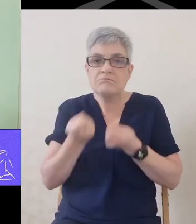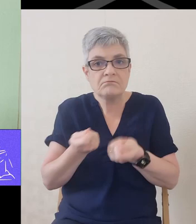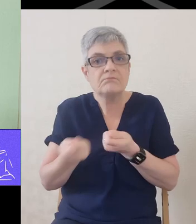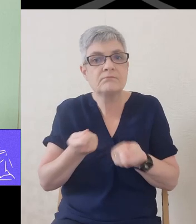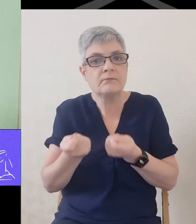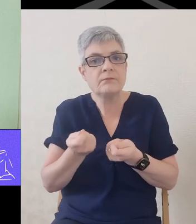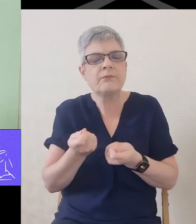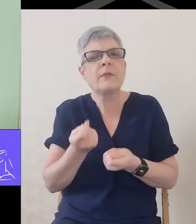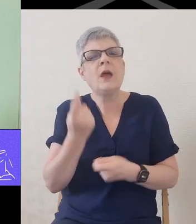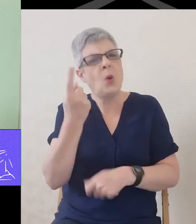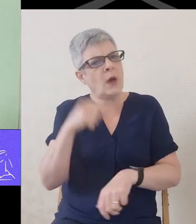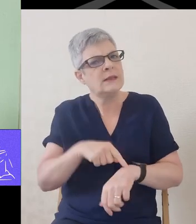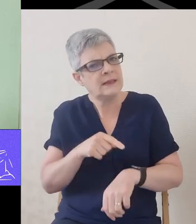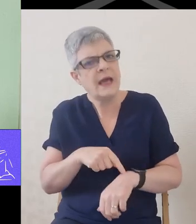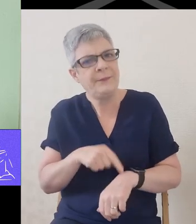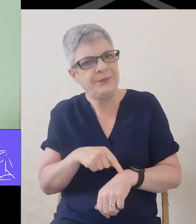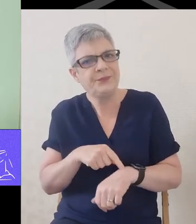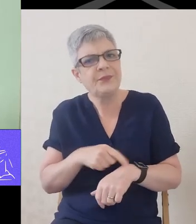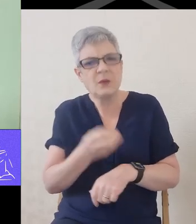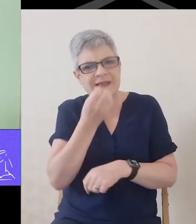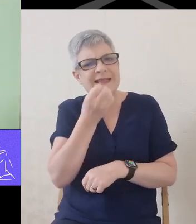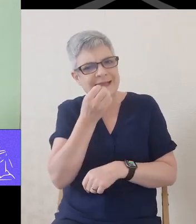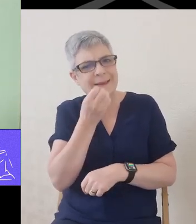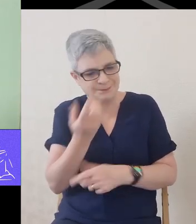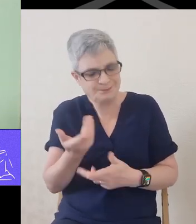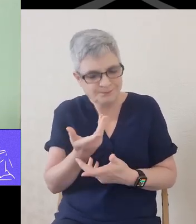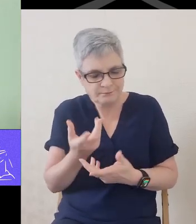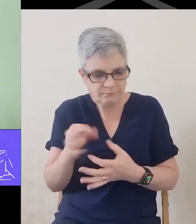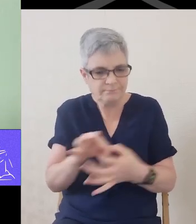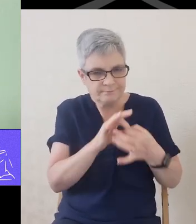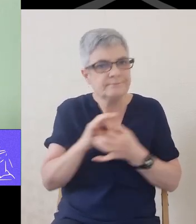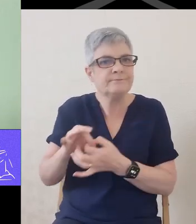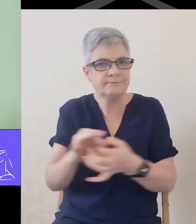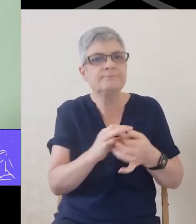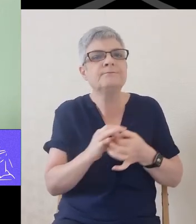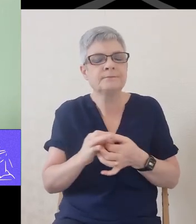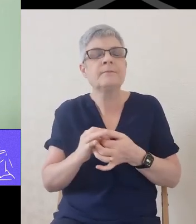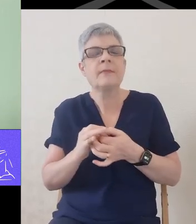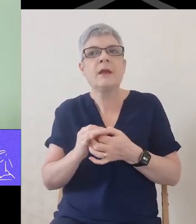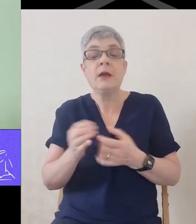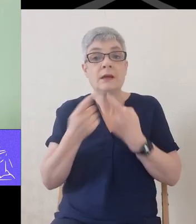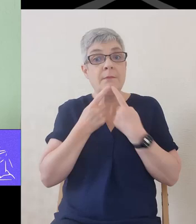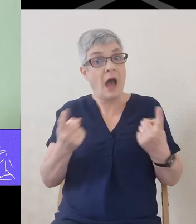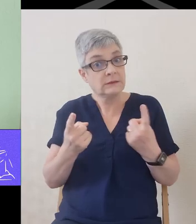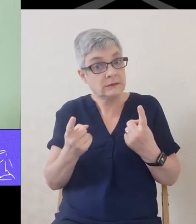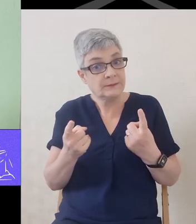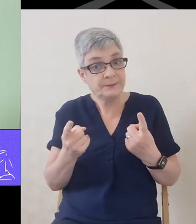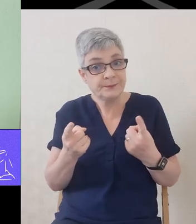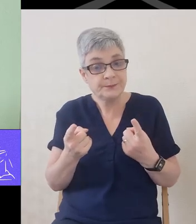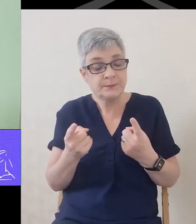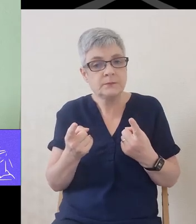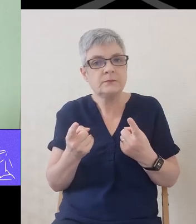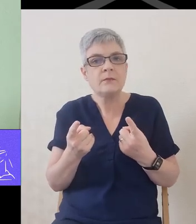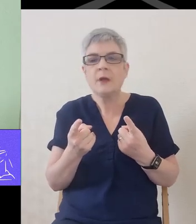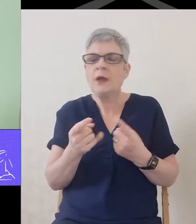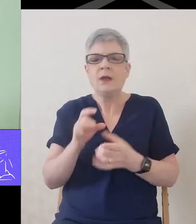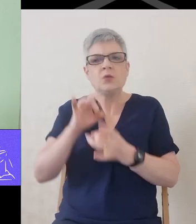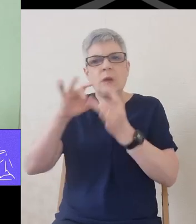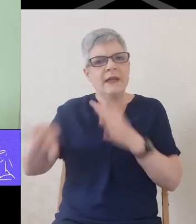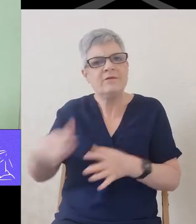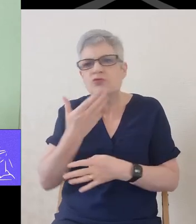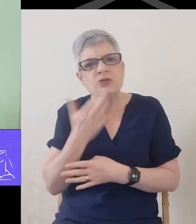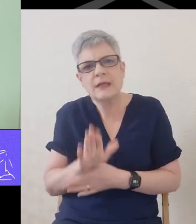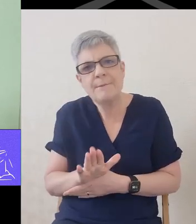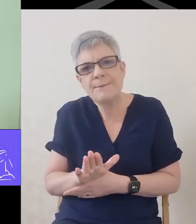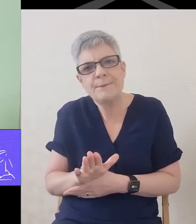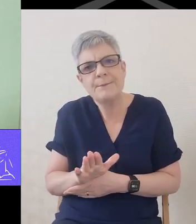On one occasion, while he was eating with them, he gave them this command: Do not leave